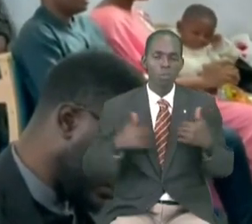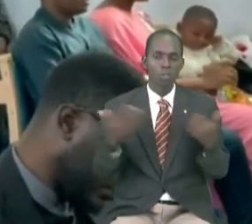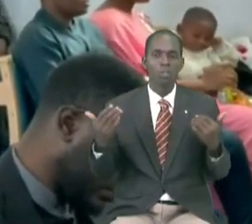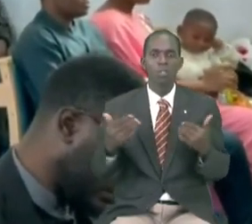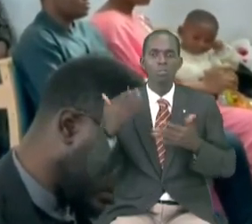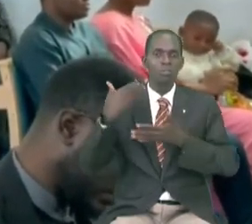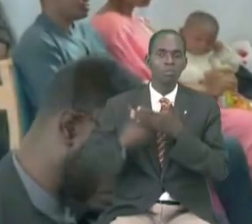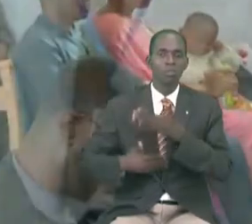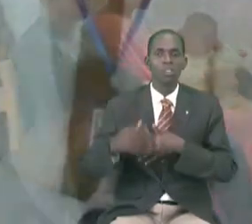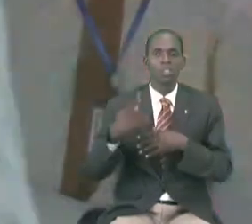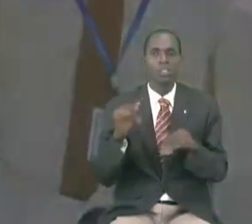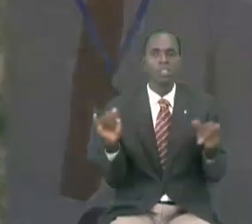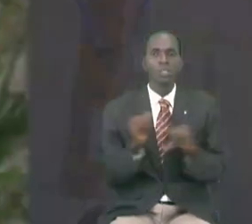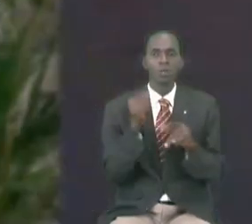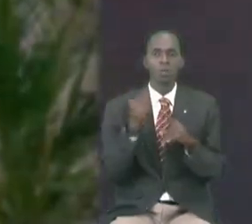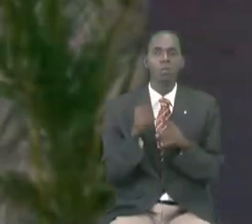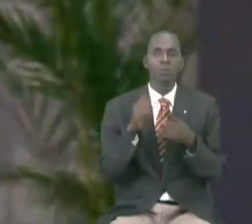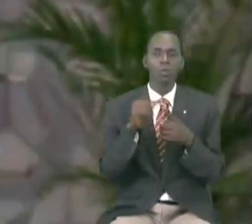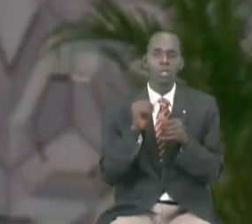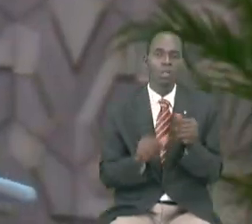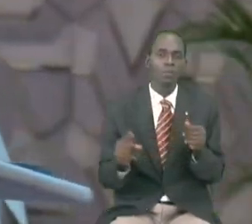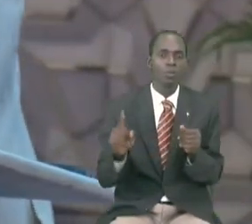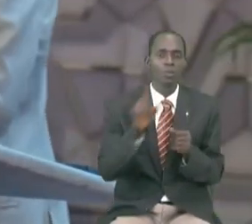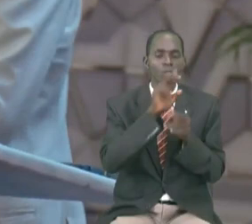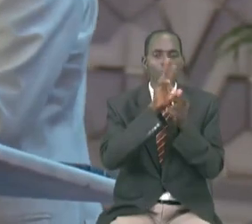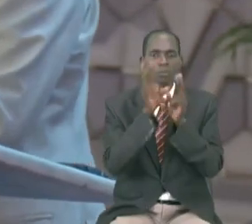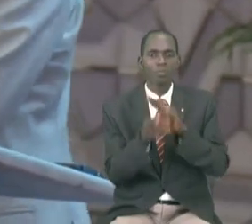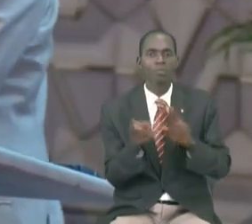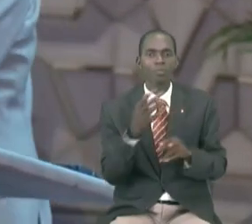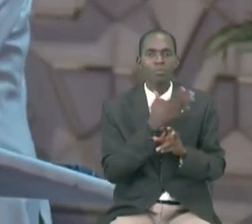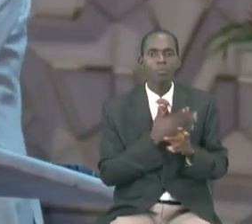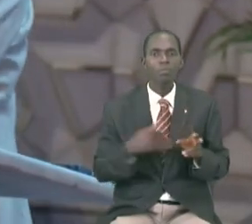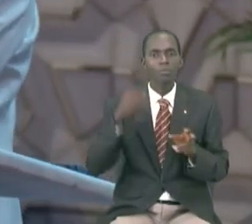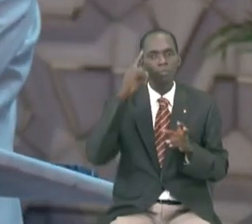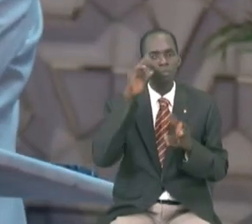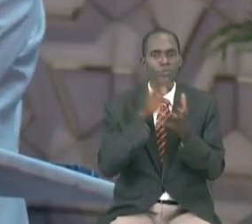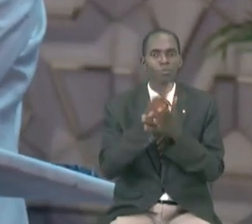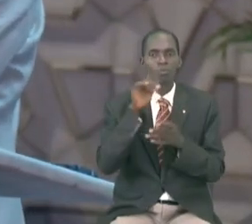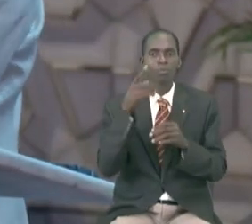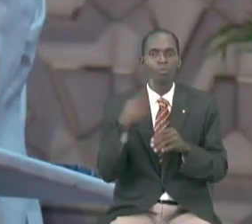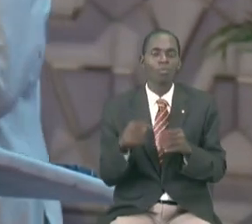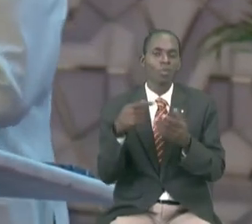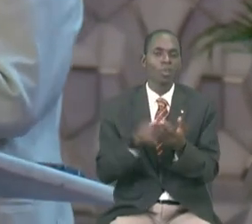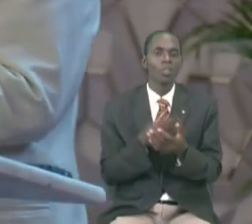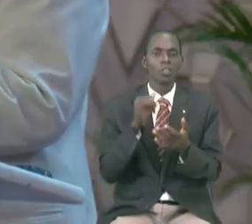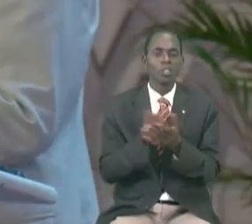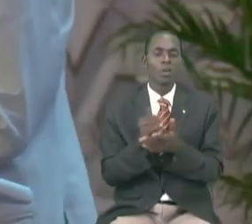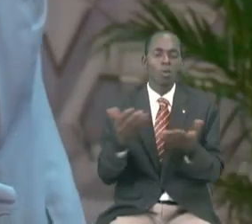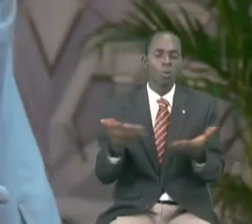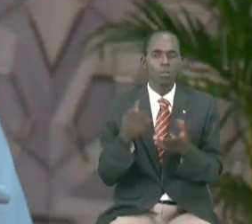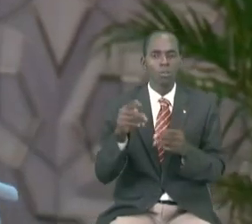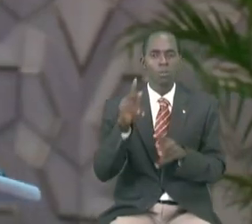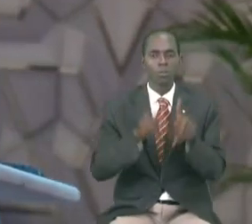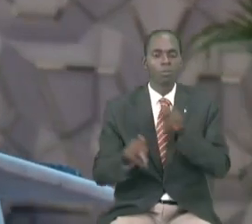And that's what they did. They believed, and the favor of God came on them. We're looking at